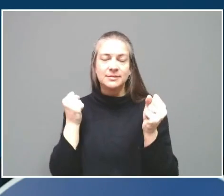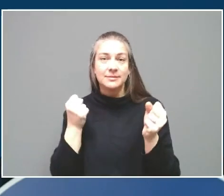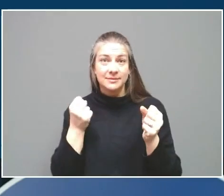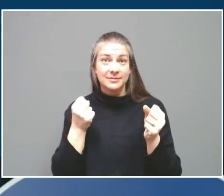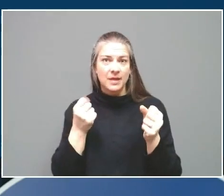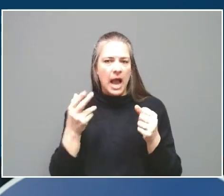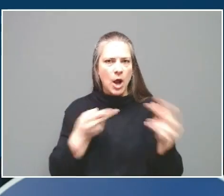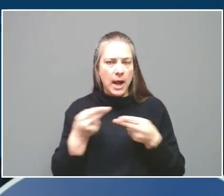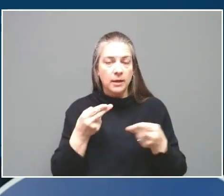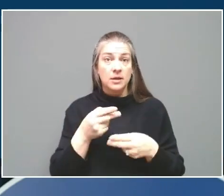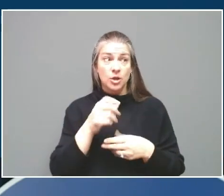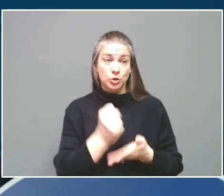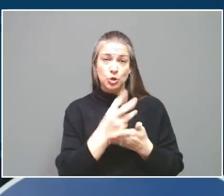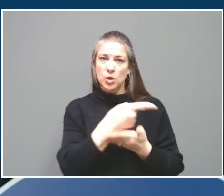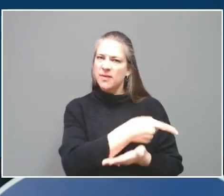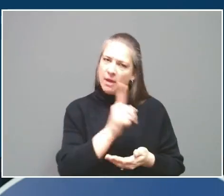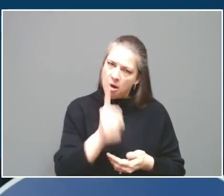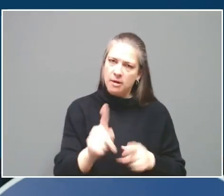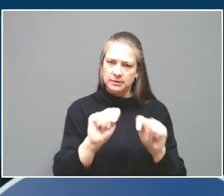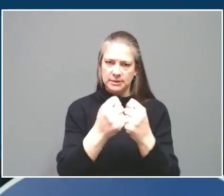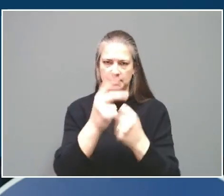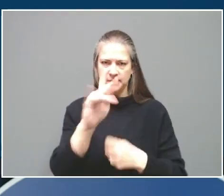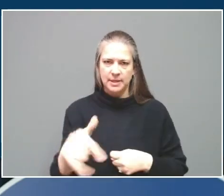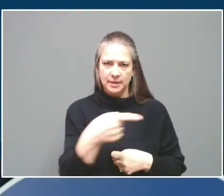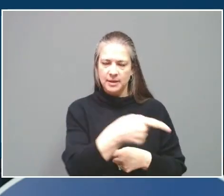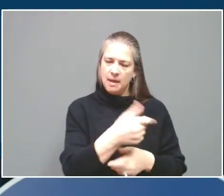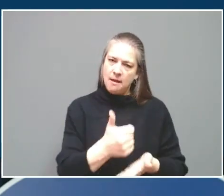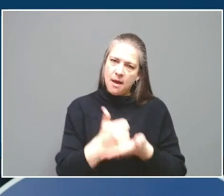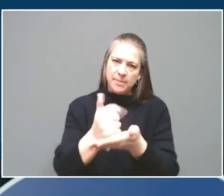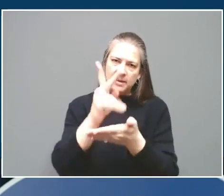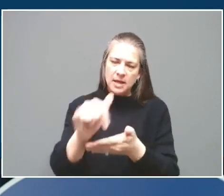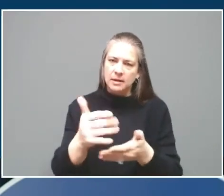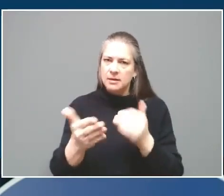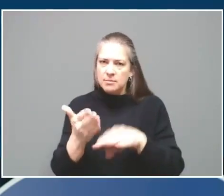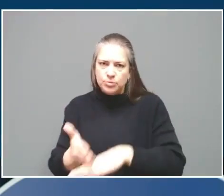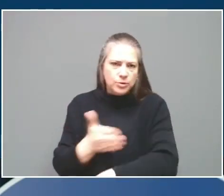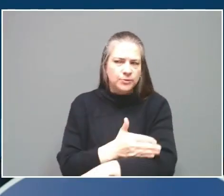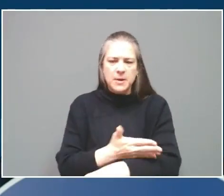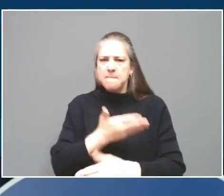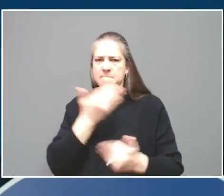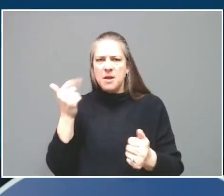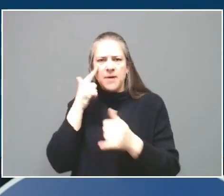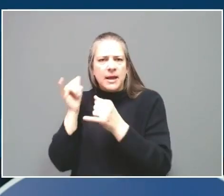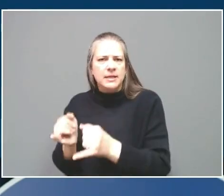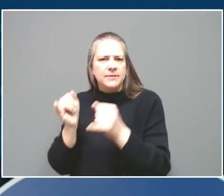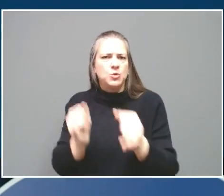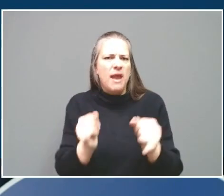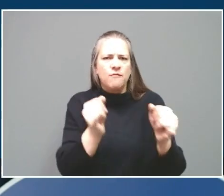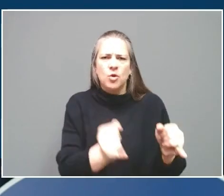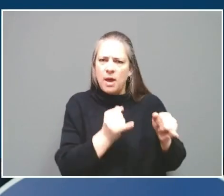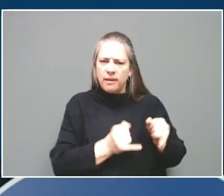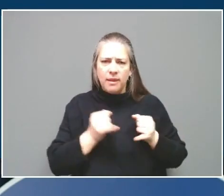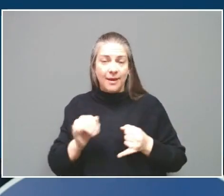Team Kentucky, the team working together to make a better, safer Kentucky for every single Kentuckian. I was proud to join them for their lobby